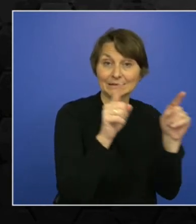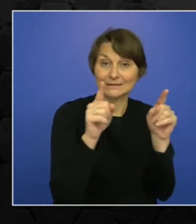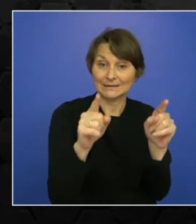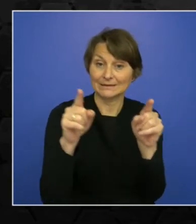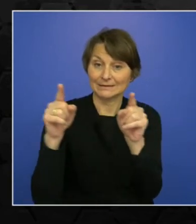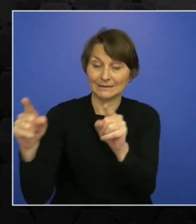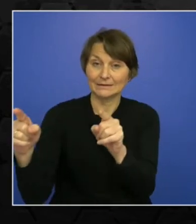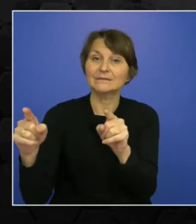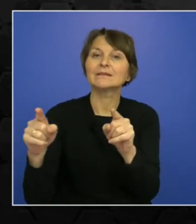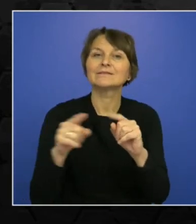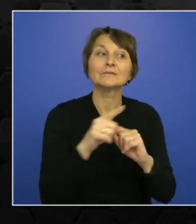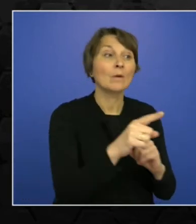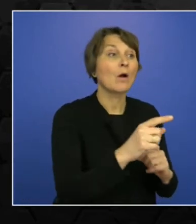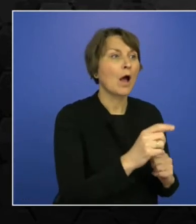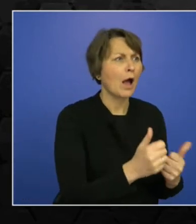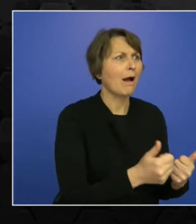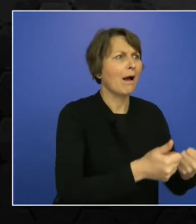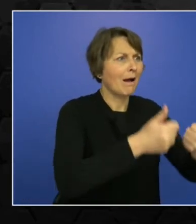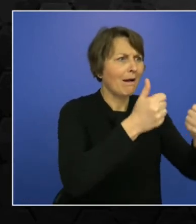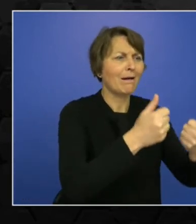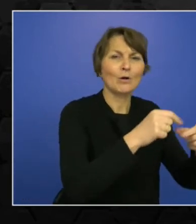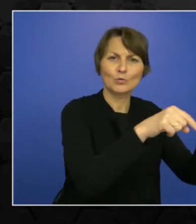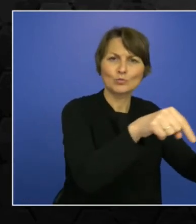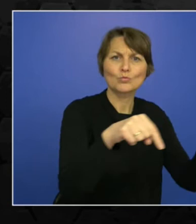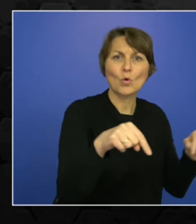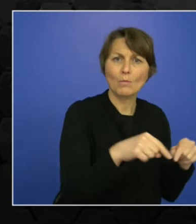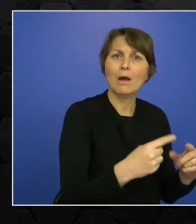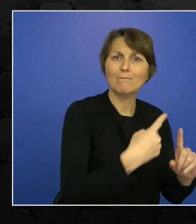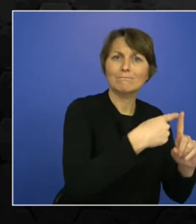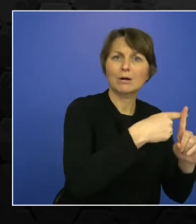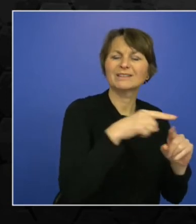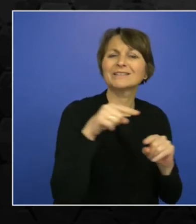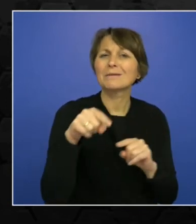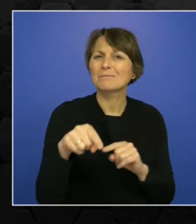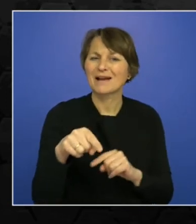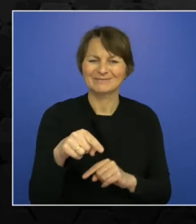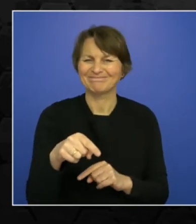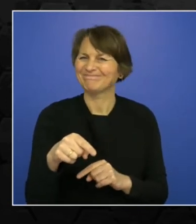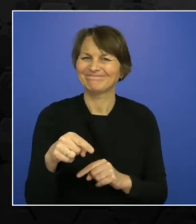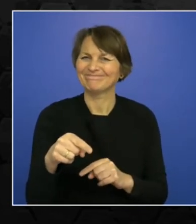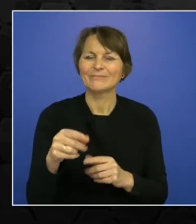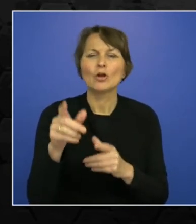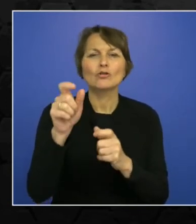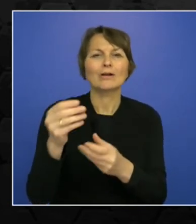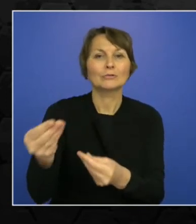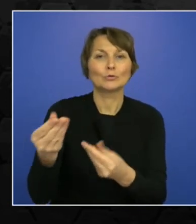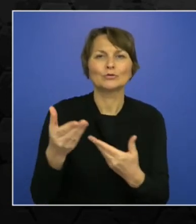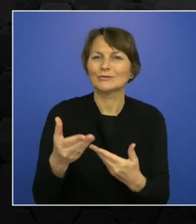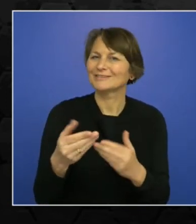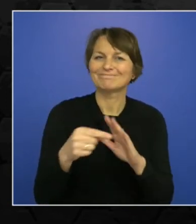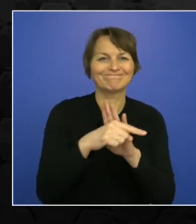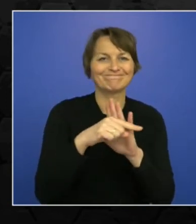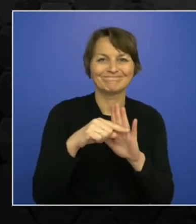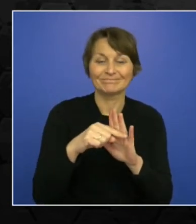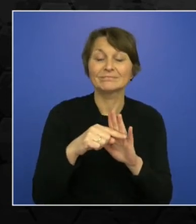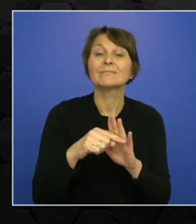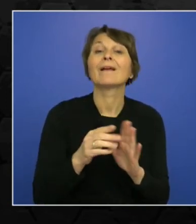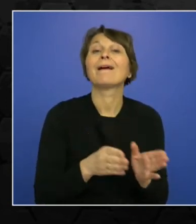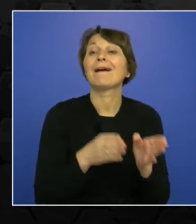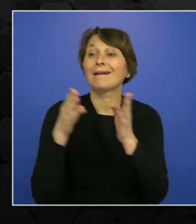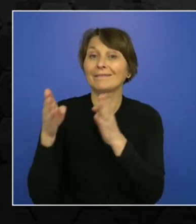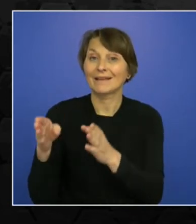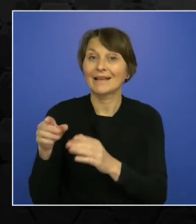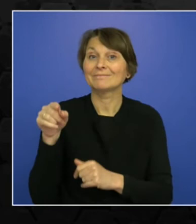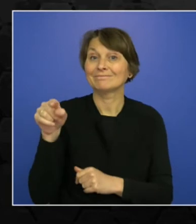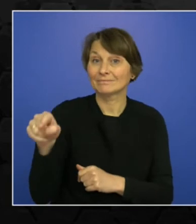positive. However, I did not like the customer service negative, and then sentence I will return is like neutral.